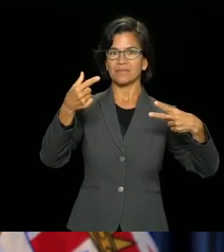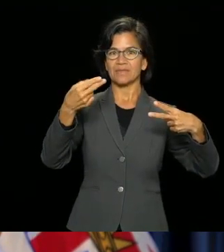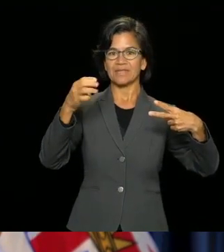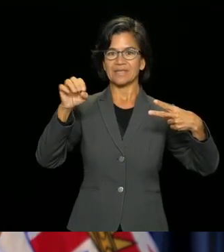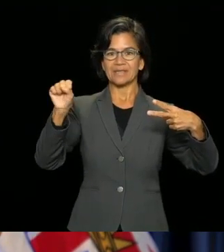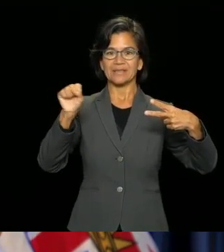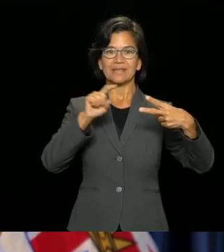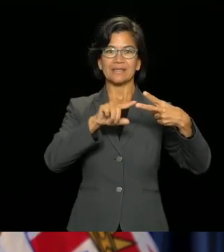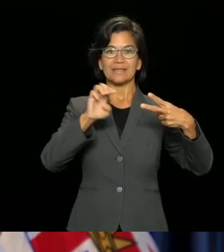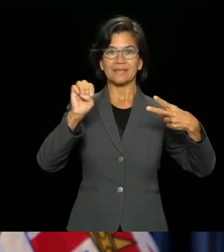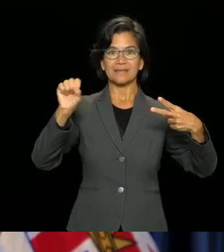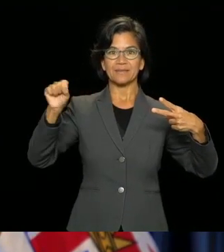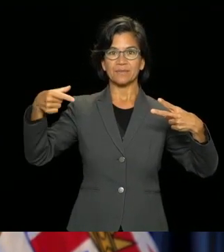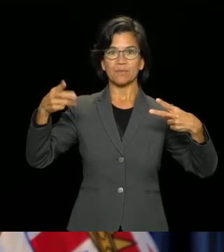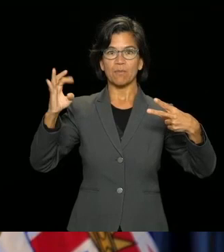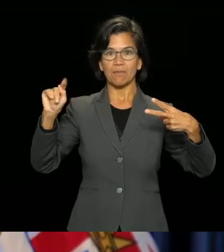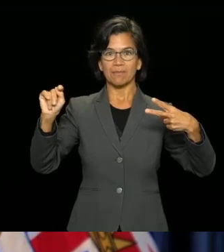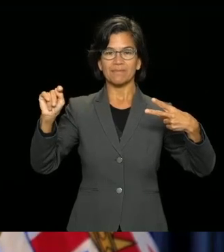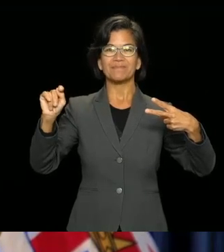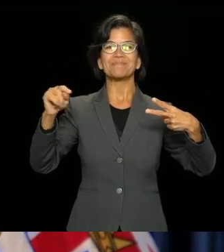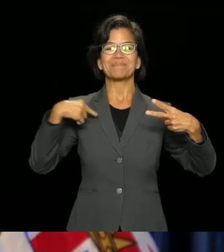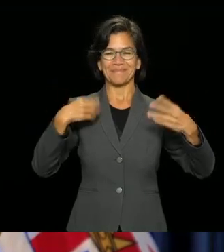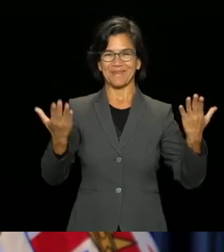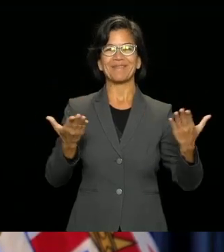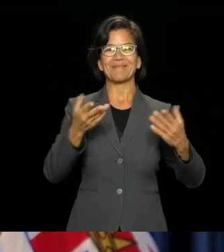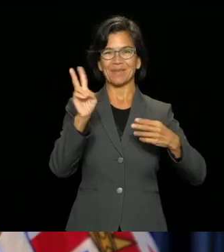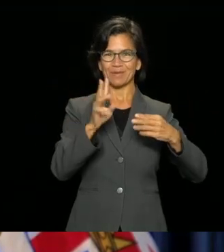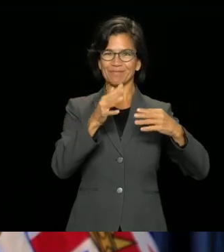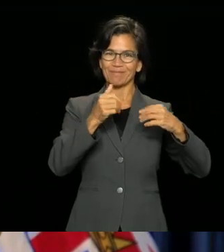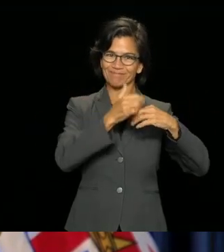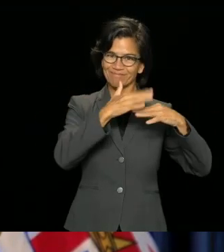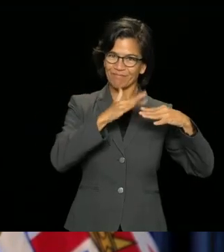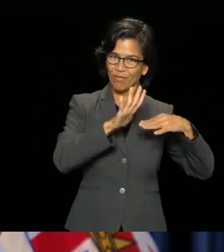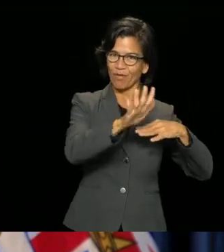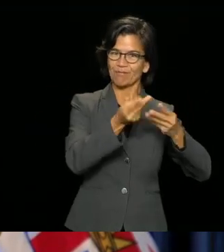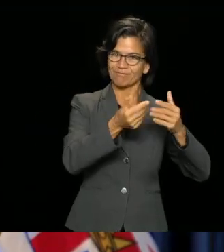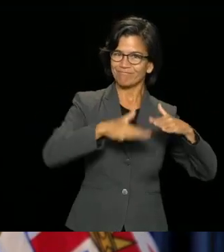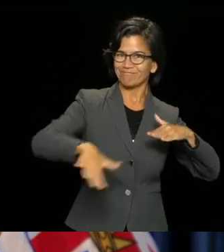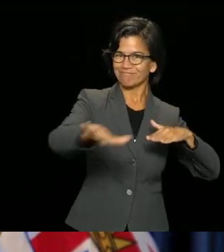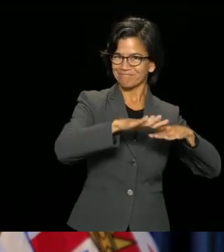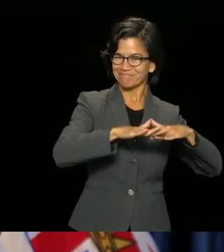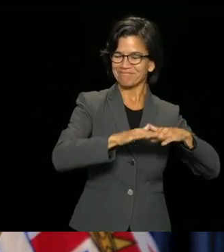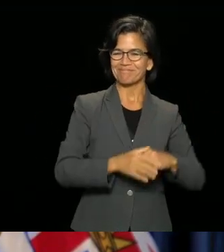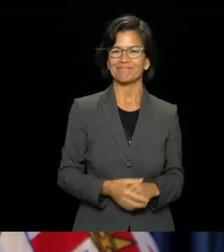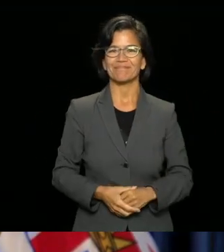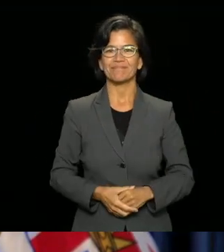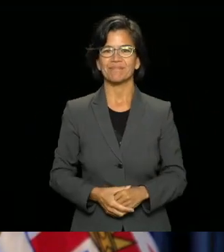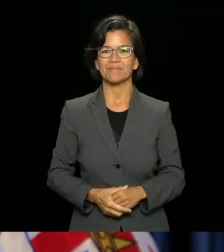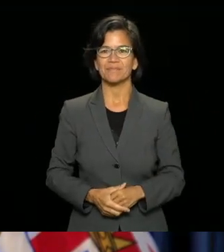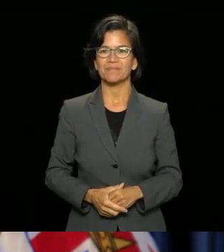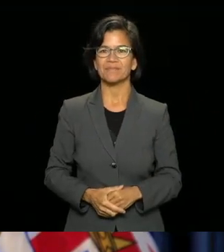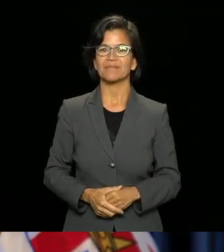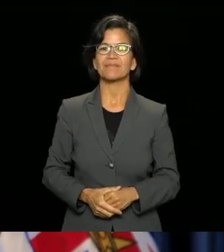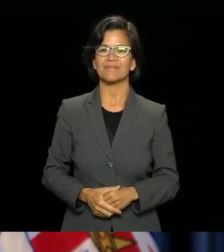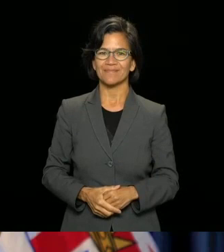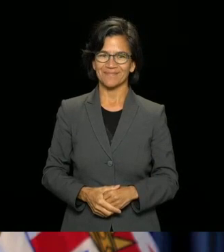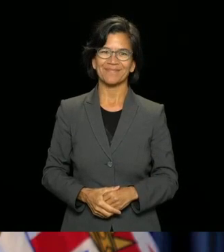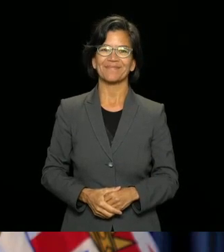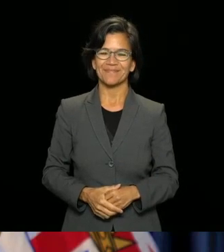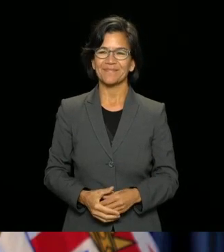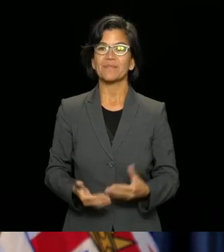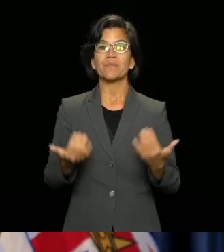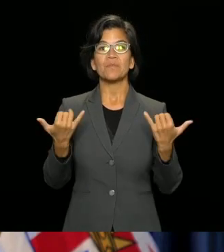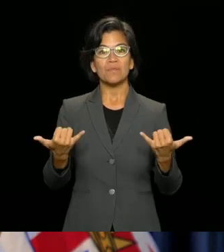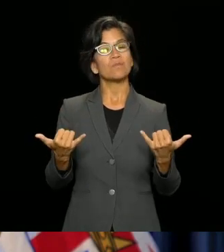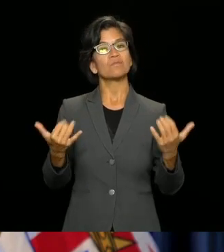known as the Songhees and Esquimalt Nations, whose traditional territory I am joining you from today. Today we'll be sharing